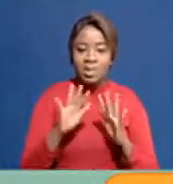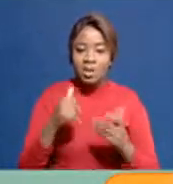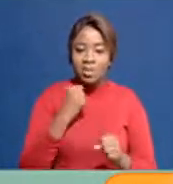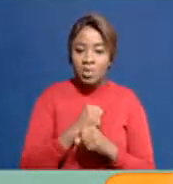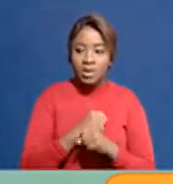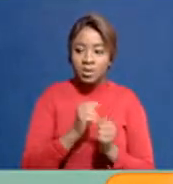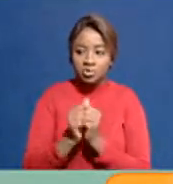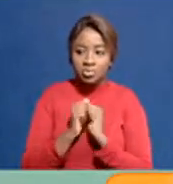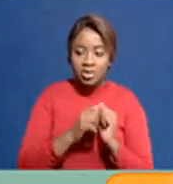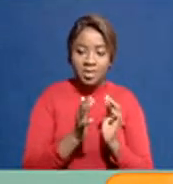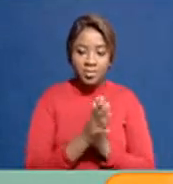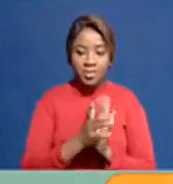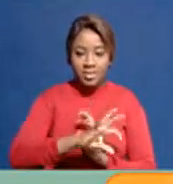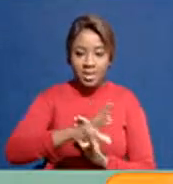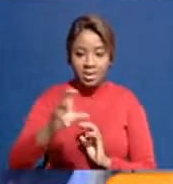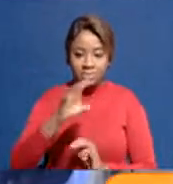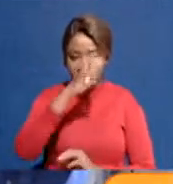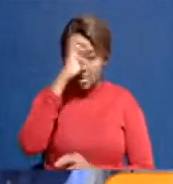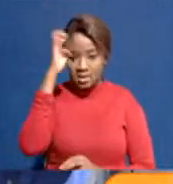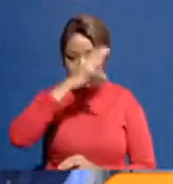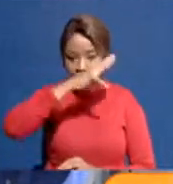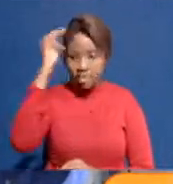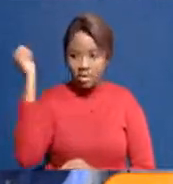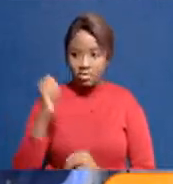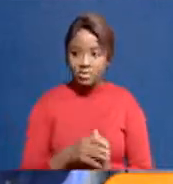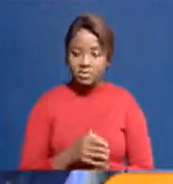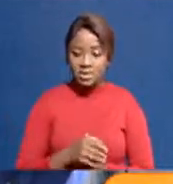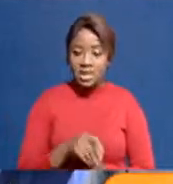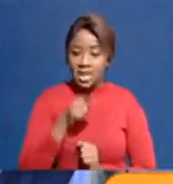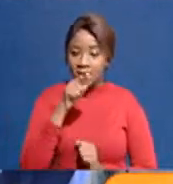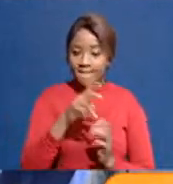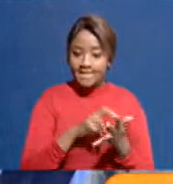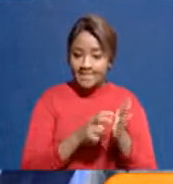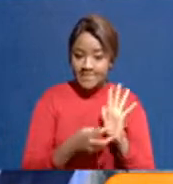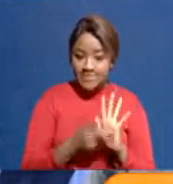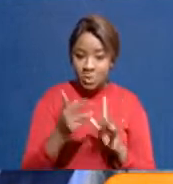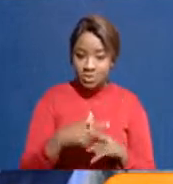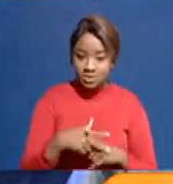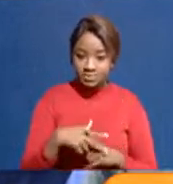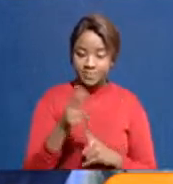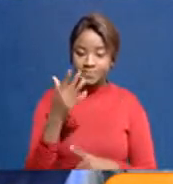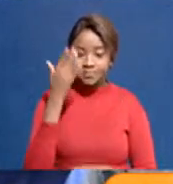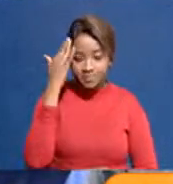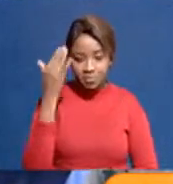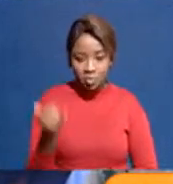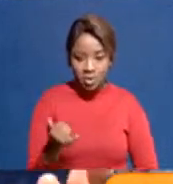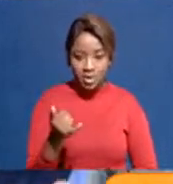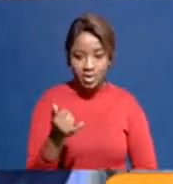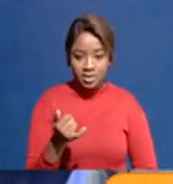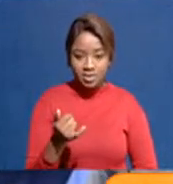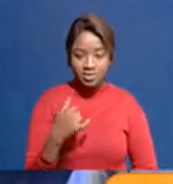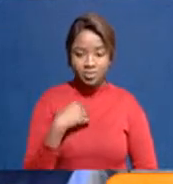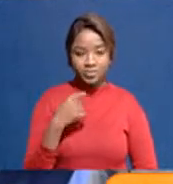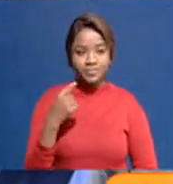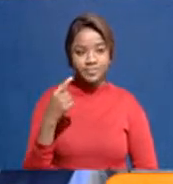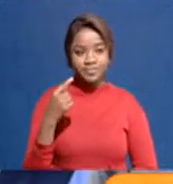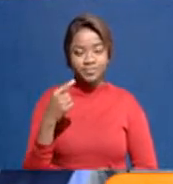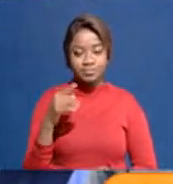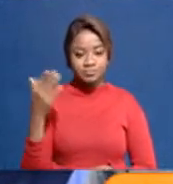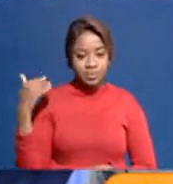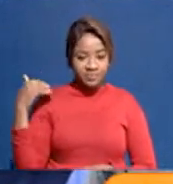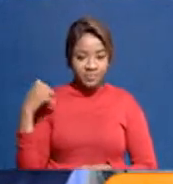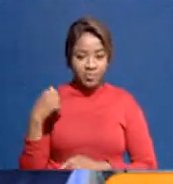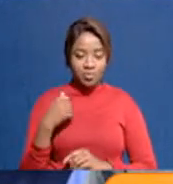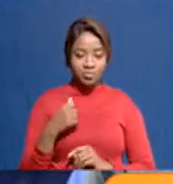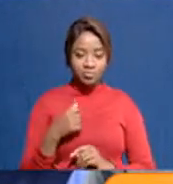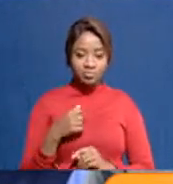kaunti ya Elgeyo Marakwet. The purpose for starting this project was because from the surveys we had done earlier,